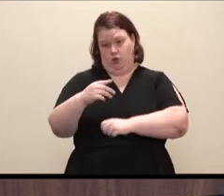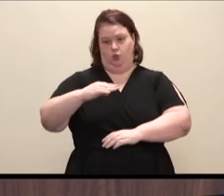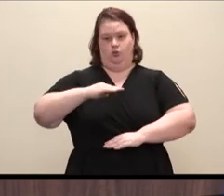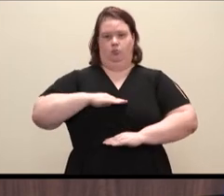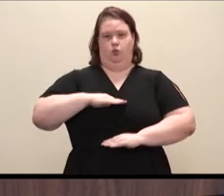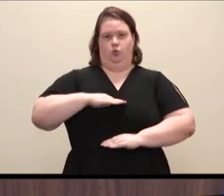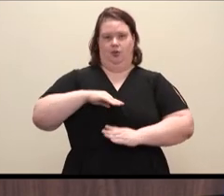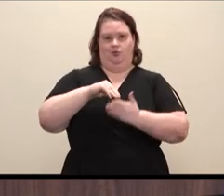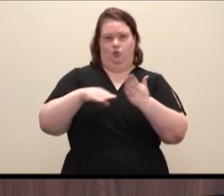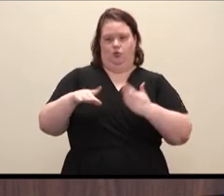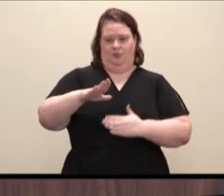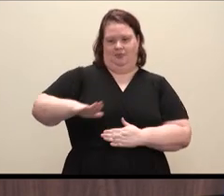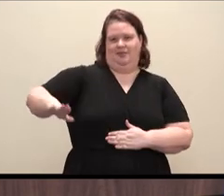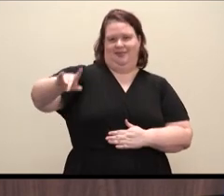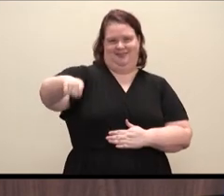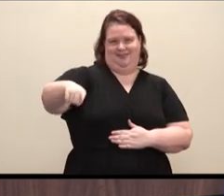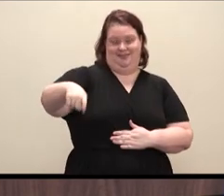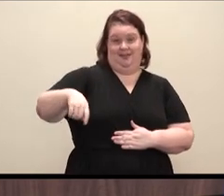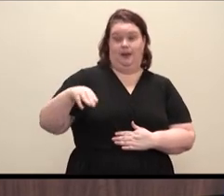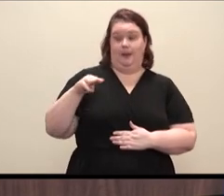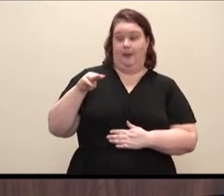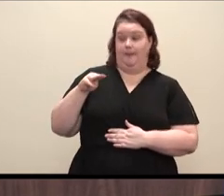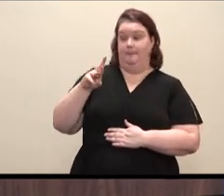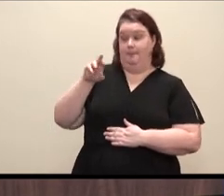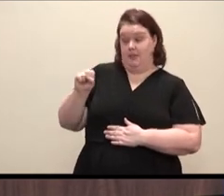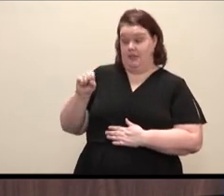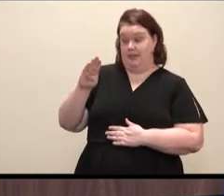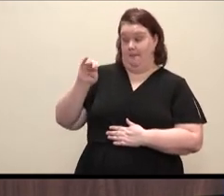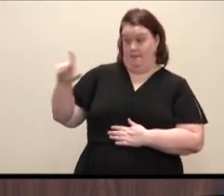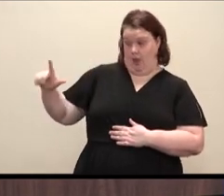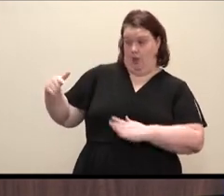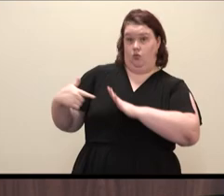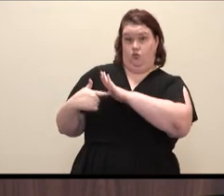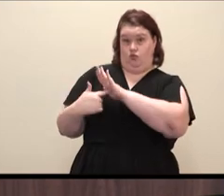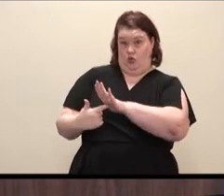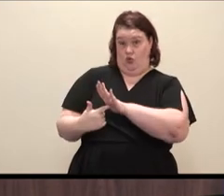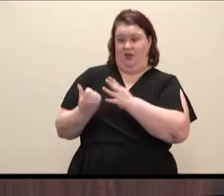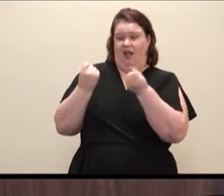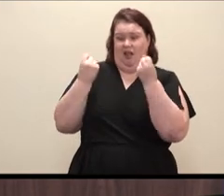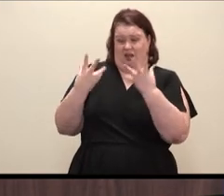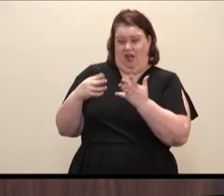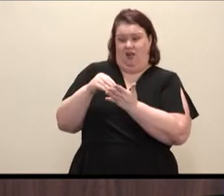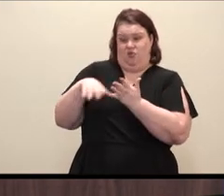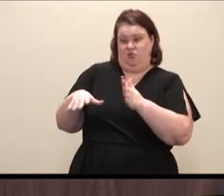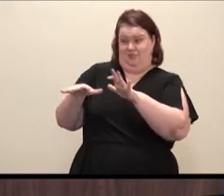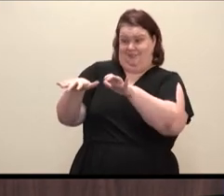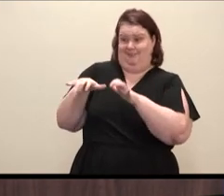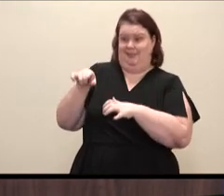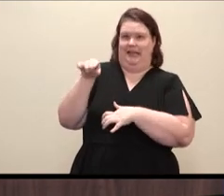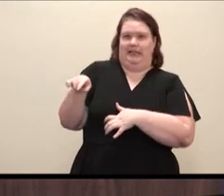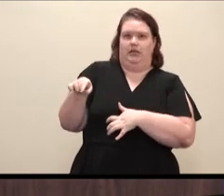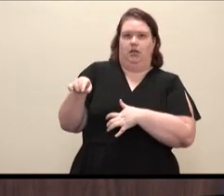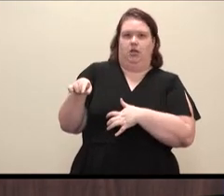needs. So as Ms. Bell showed, we do have a lot of students who are in need of credit recovery. So credit recovery